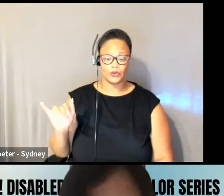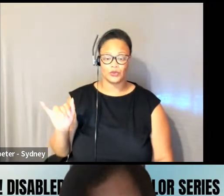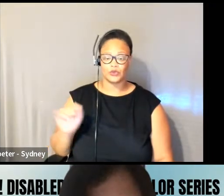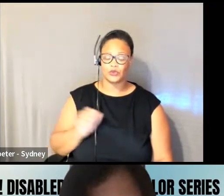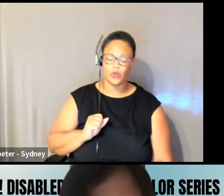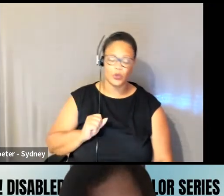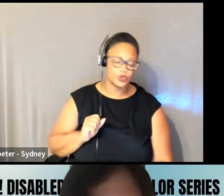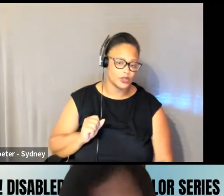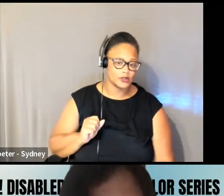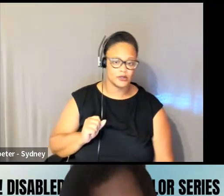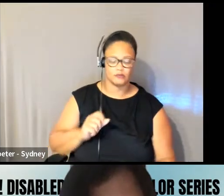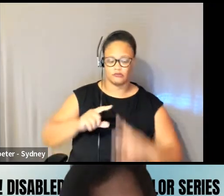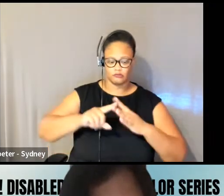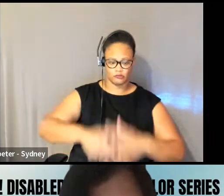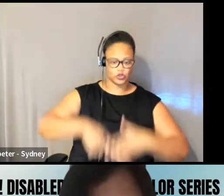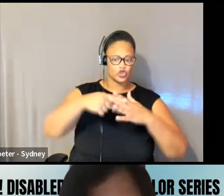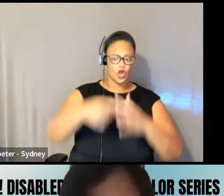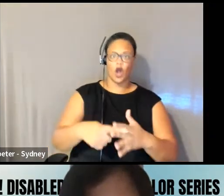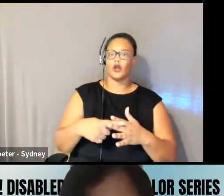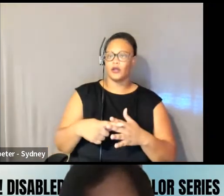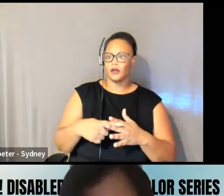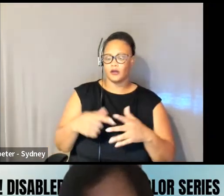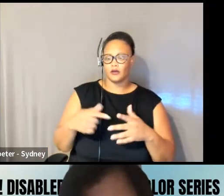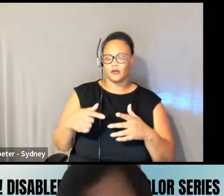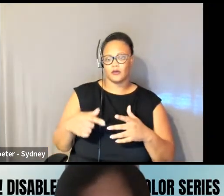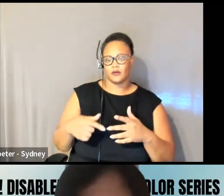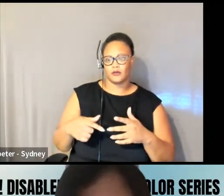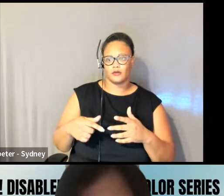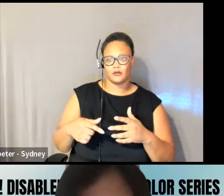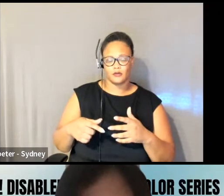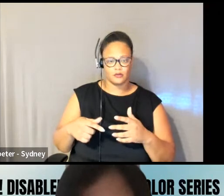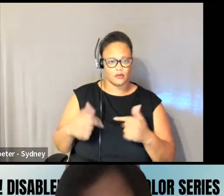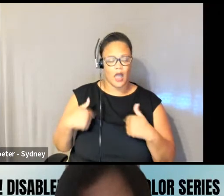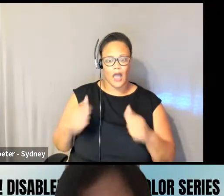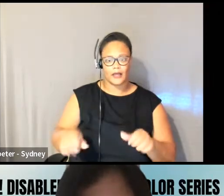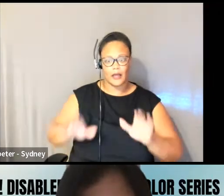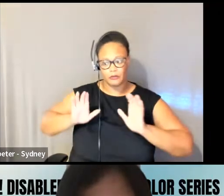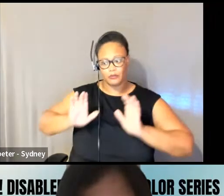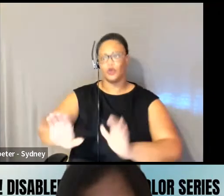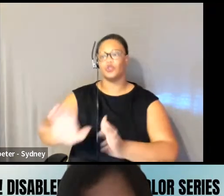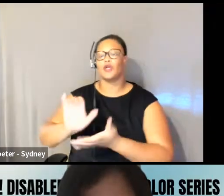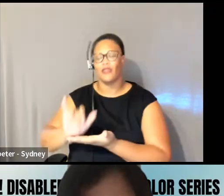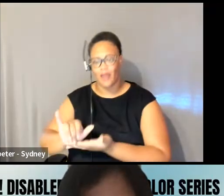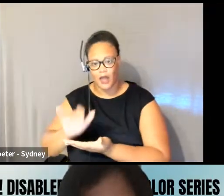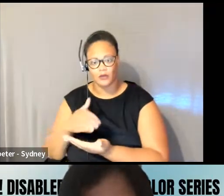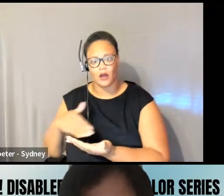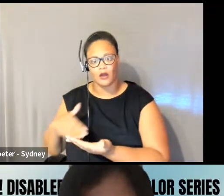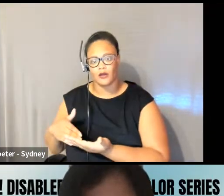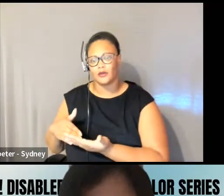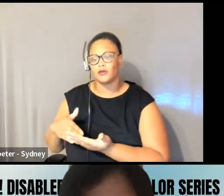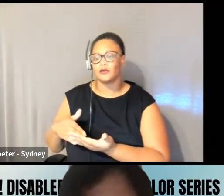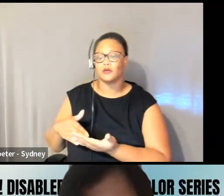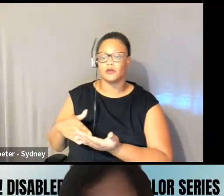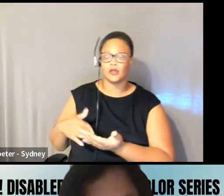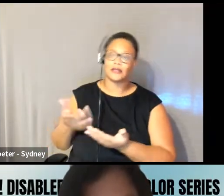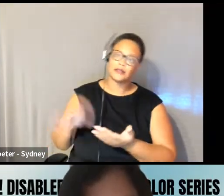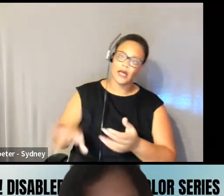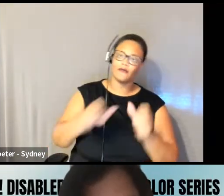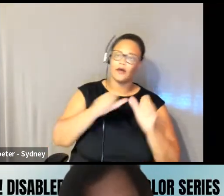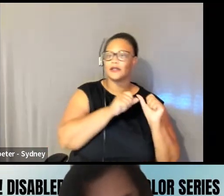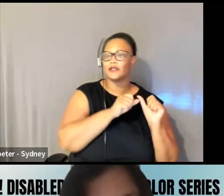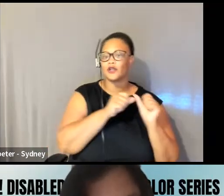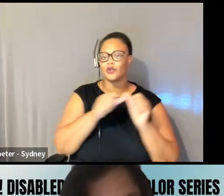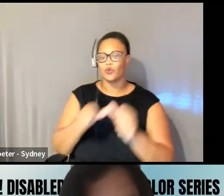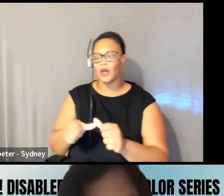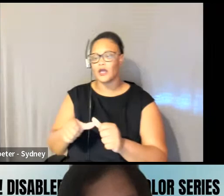just even getting started, is thrilled to be able to push that part of it. In many ways, it's kind of a continuation of a lot of